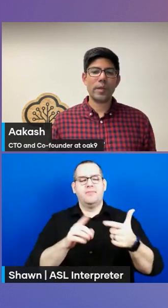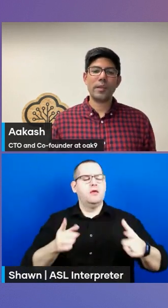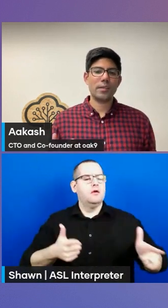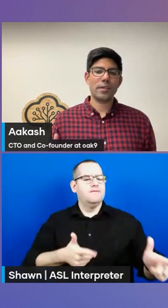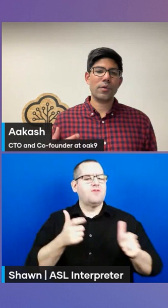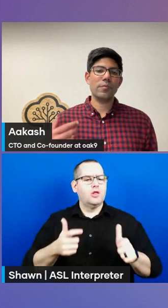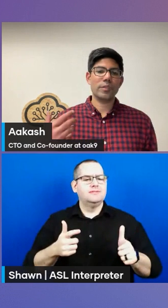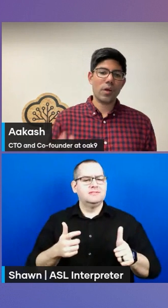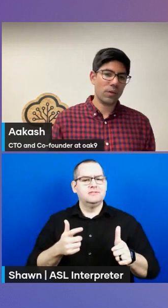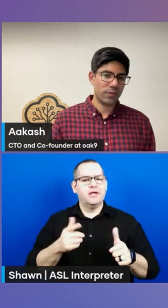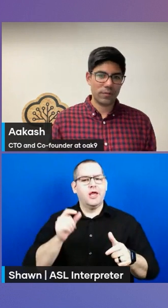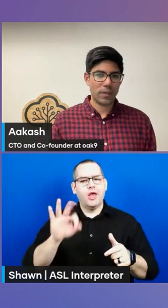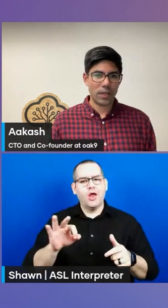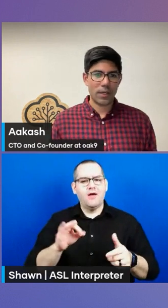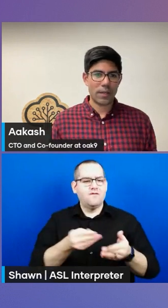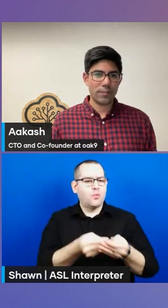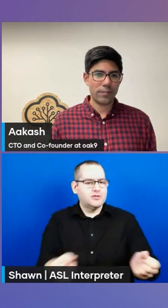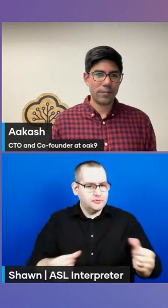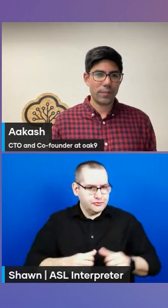how quickly can security resolve